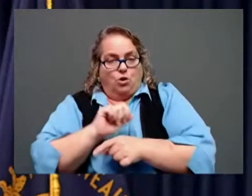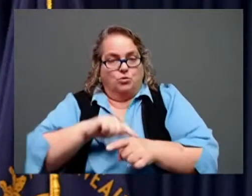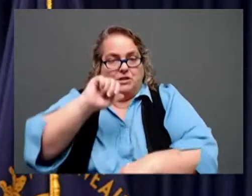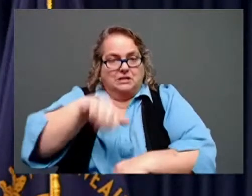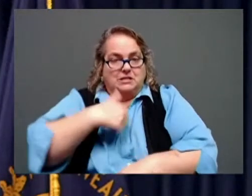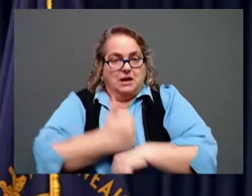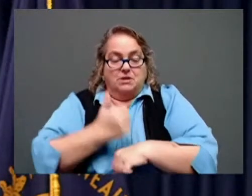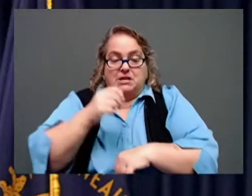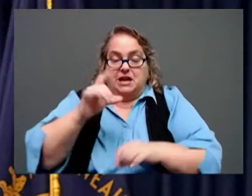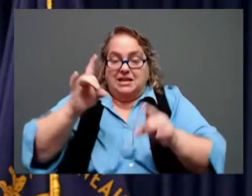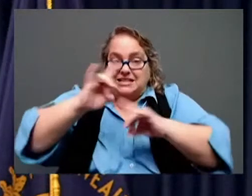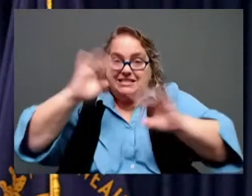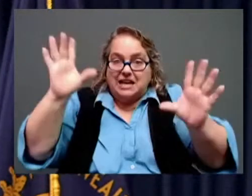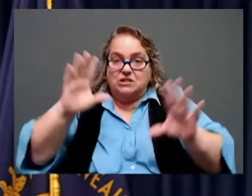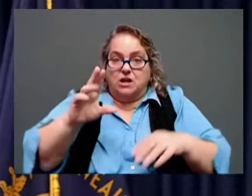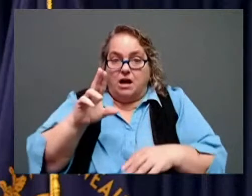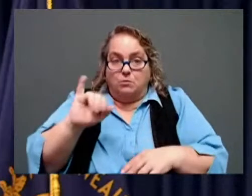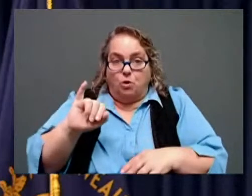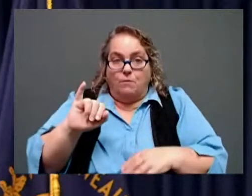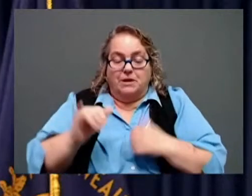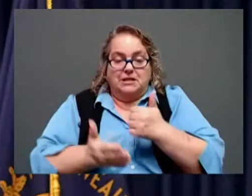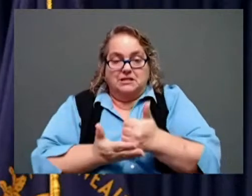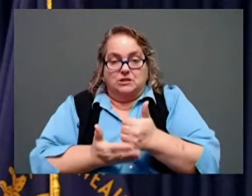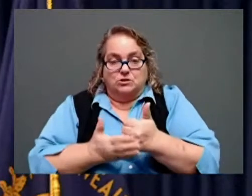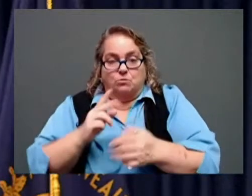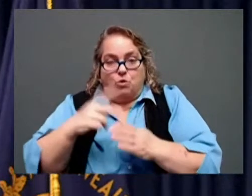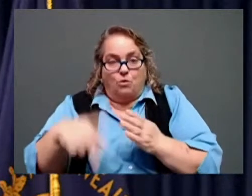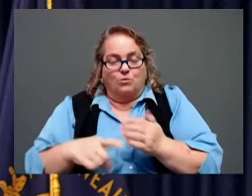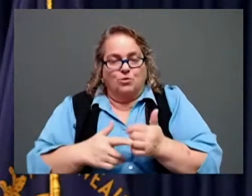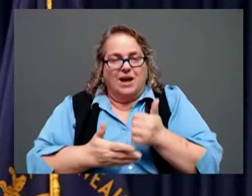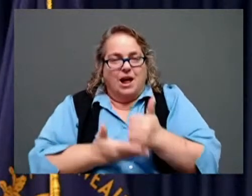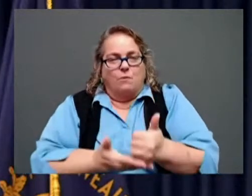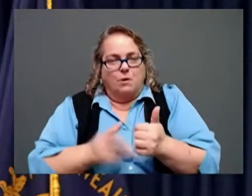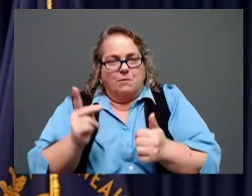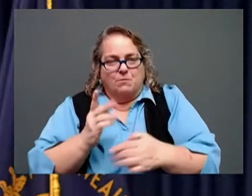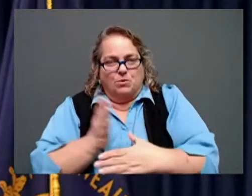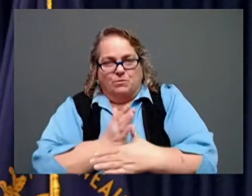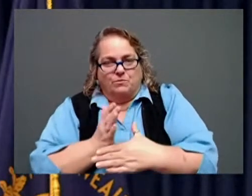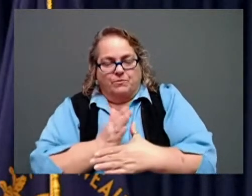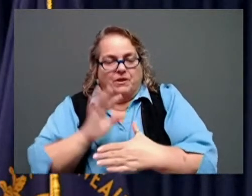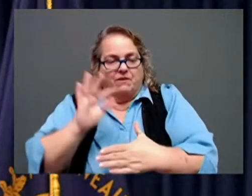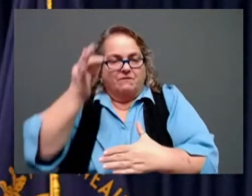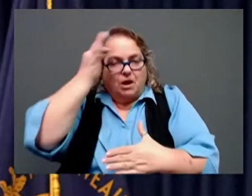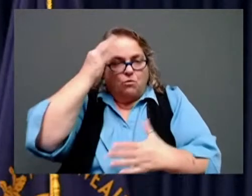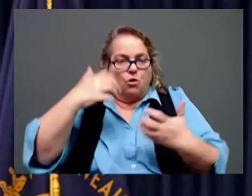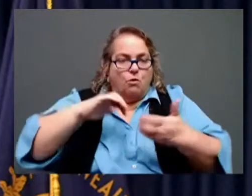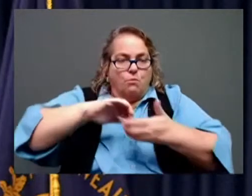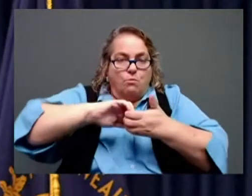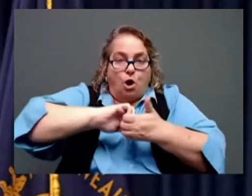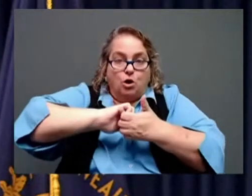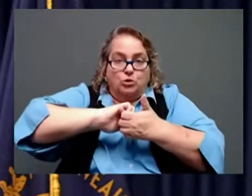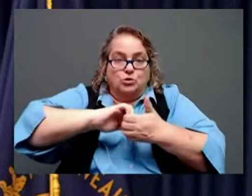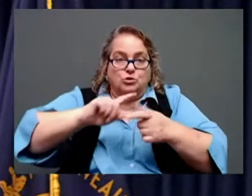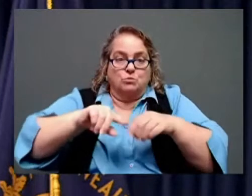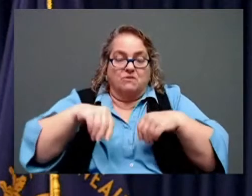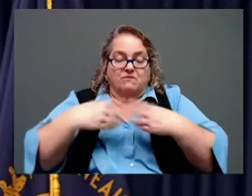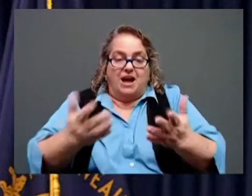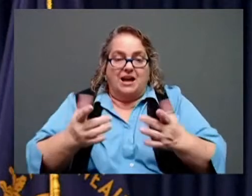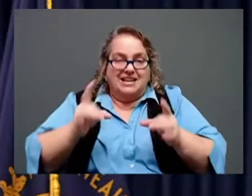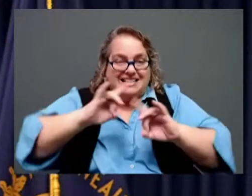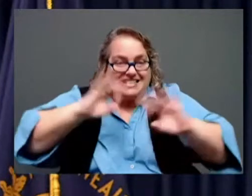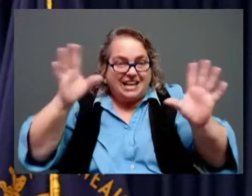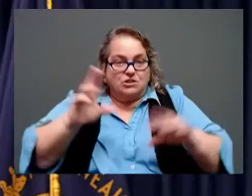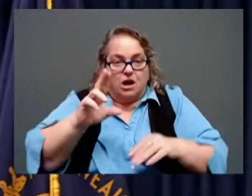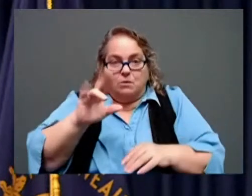unemployment assistance program that helps people in the short term. They're working with the federal partners to provide disaster unemployment system as quickly